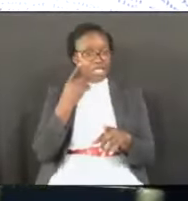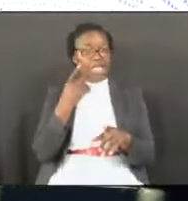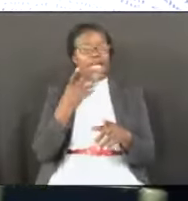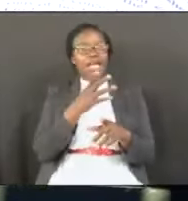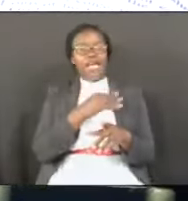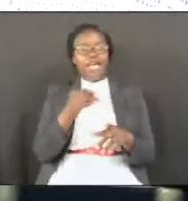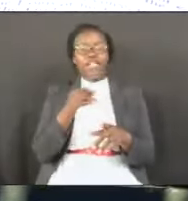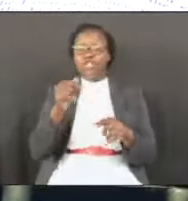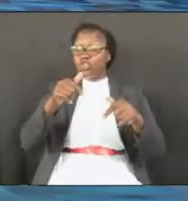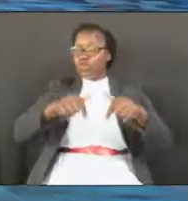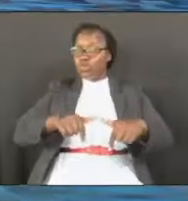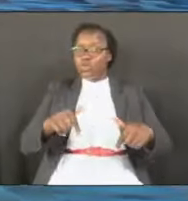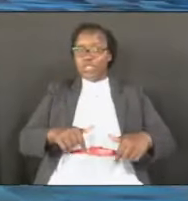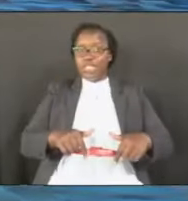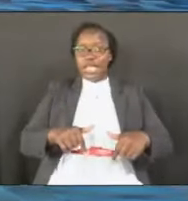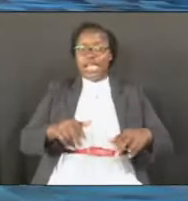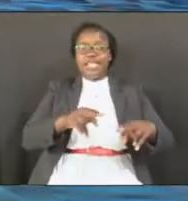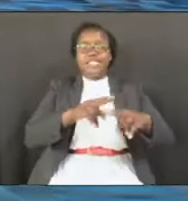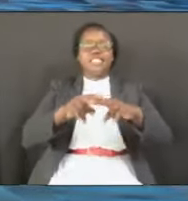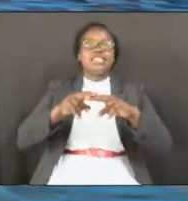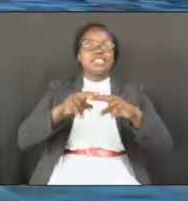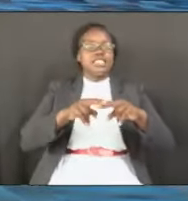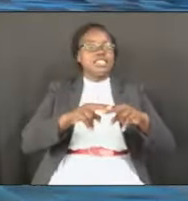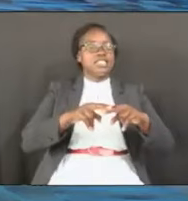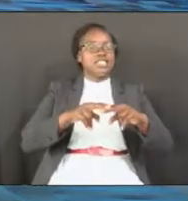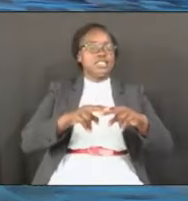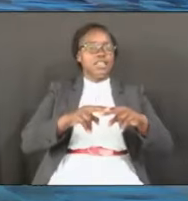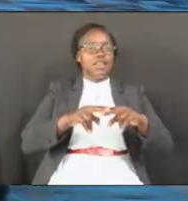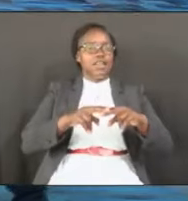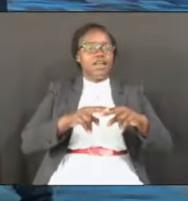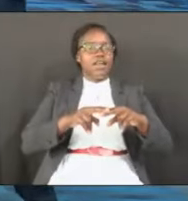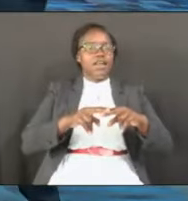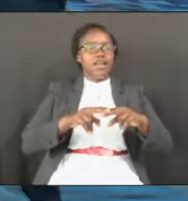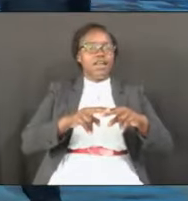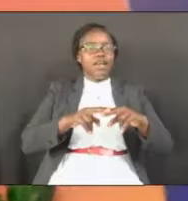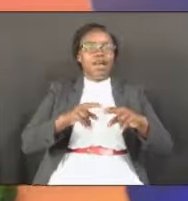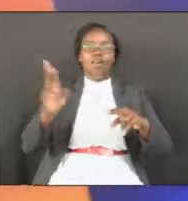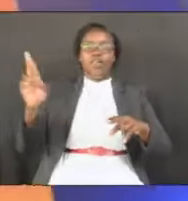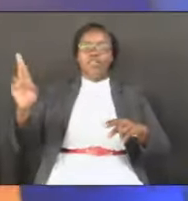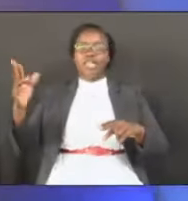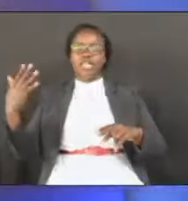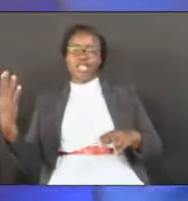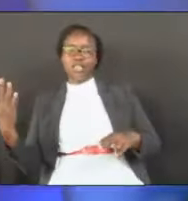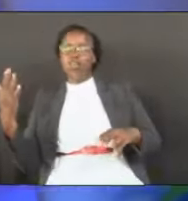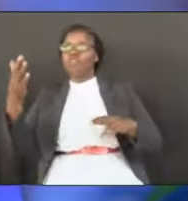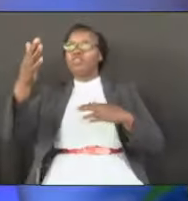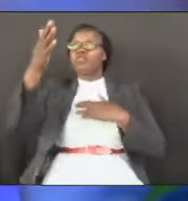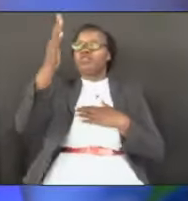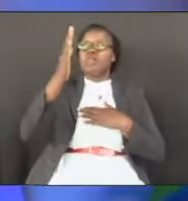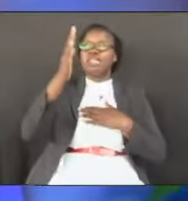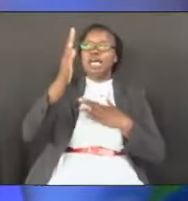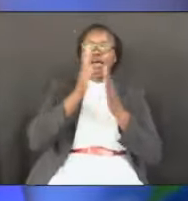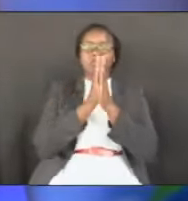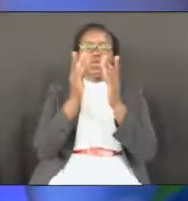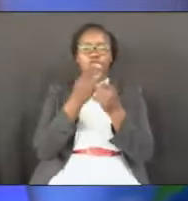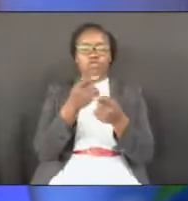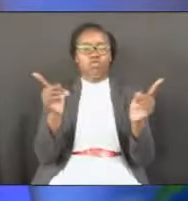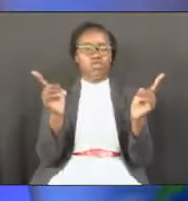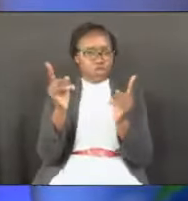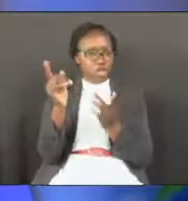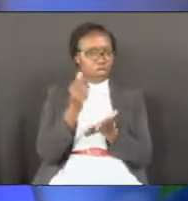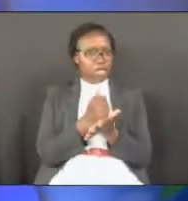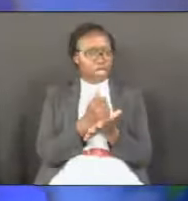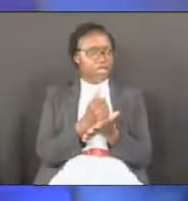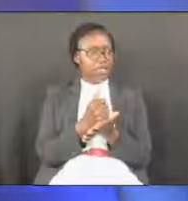and today he sits the right hand of our Father, interceding for you. Can see somebody say